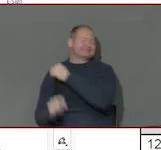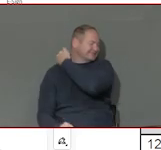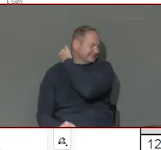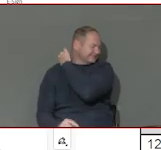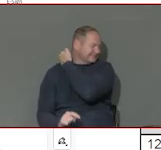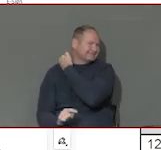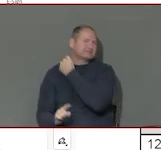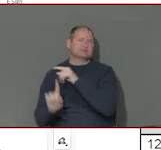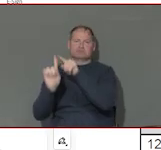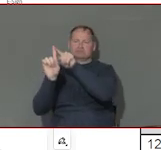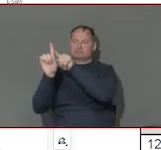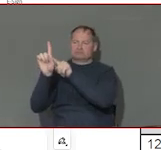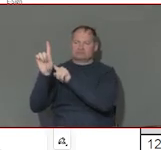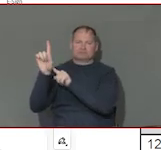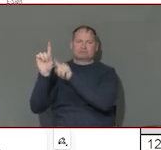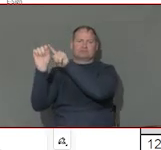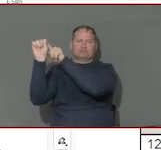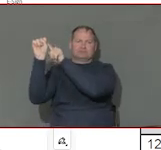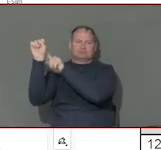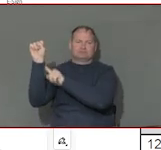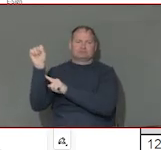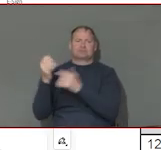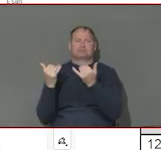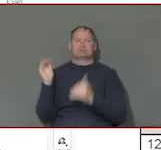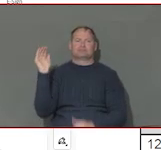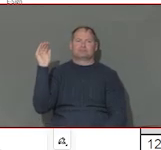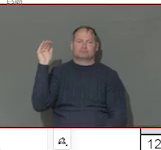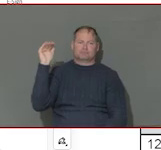our spine, it is more curved or it is